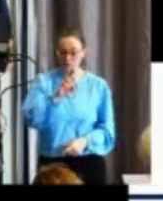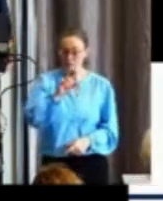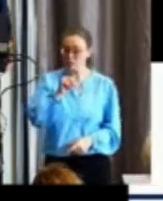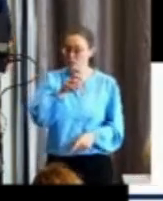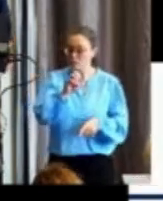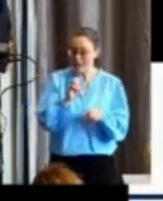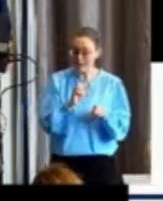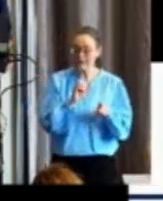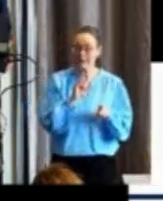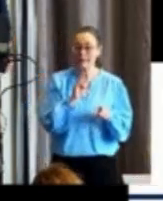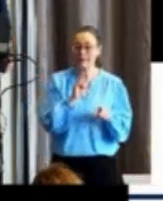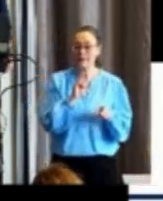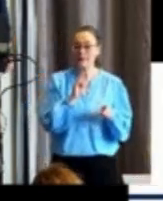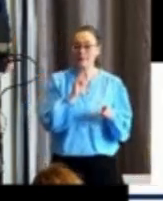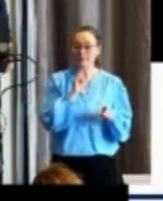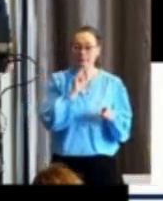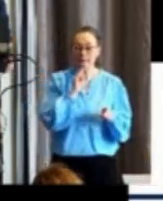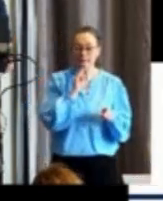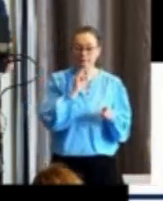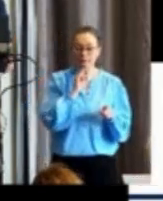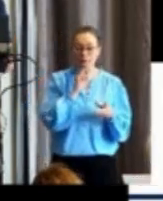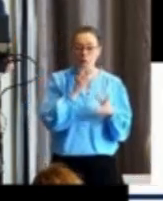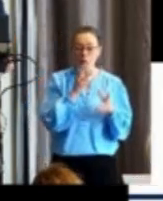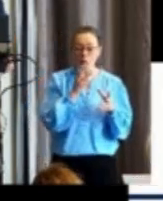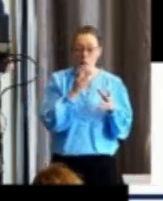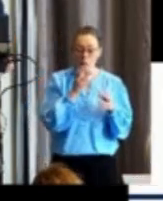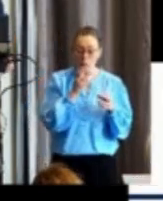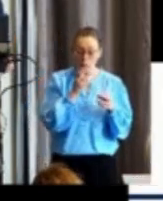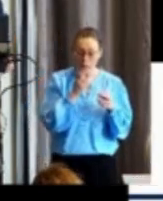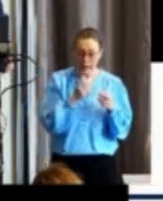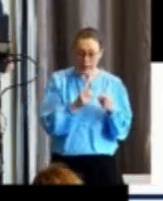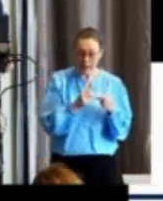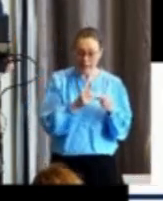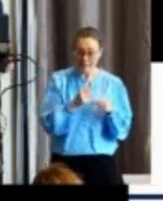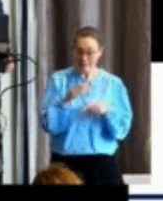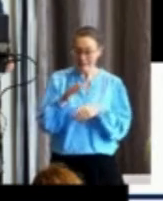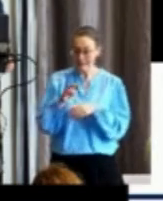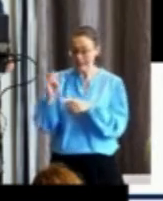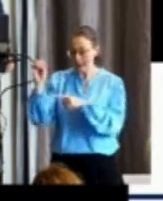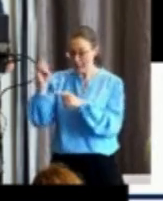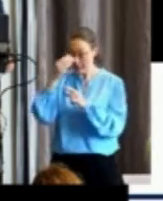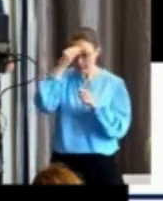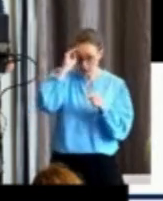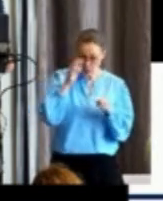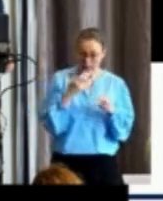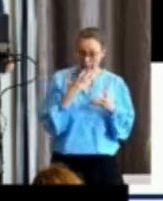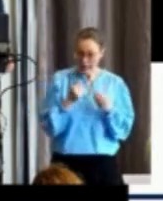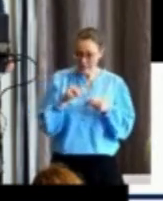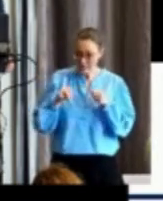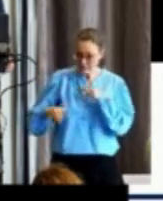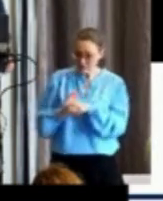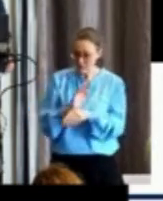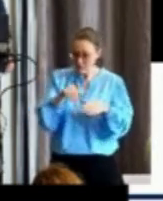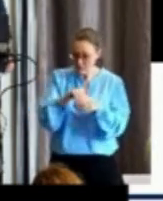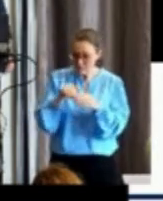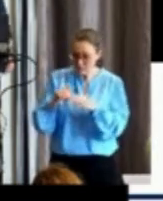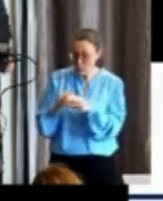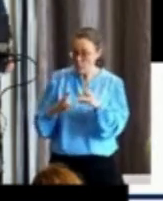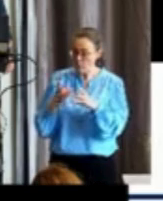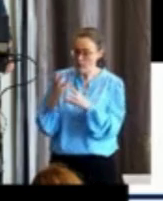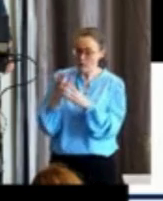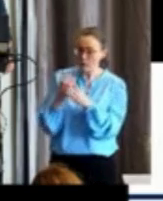we have near complete ascertainment within Britain and Ireland for this rare disorder, working with